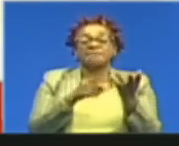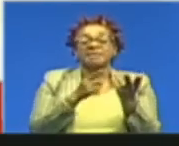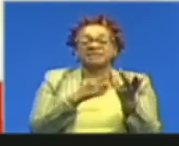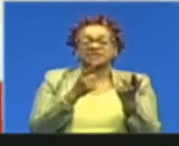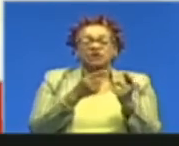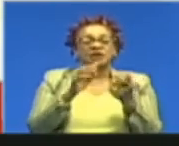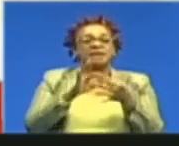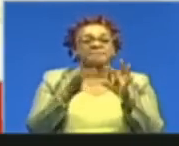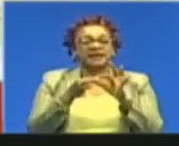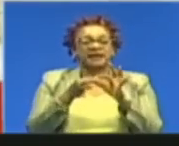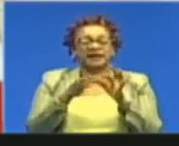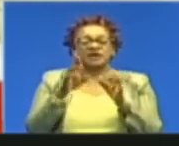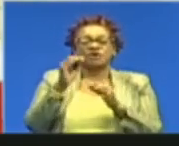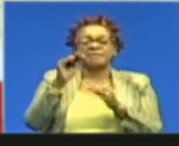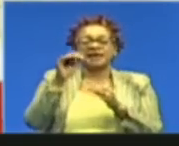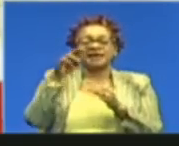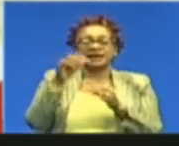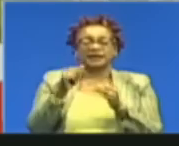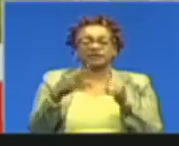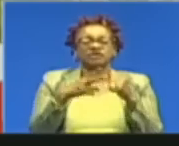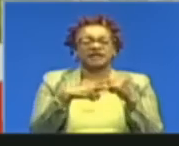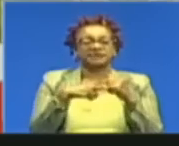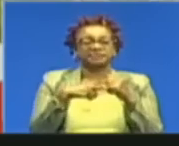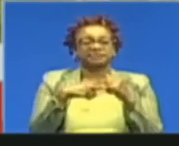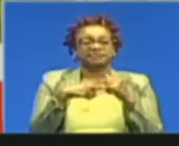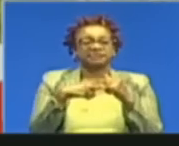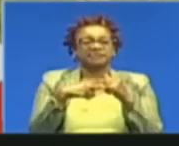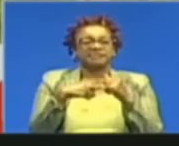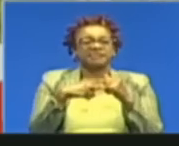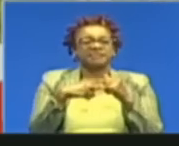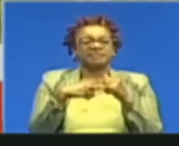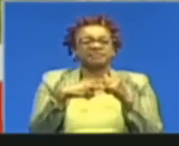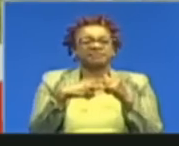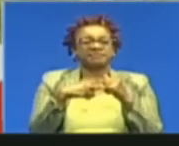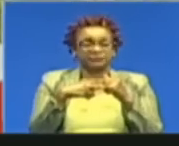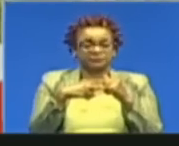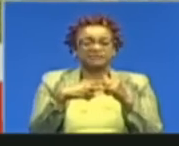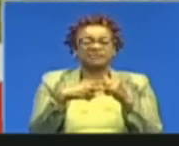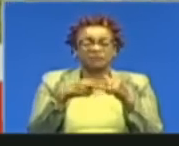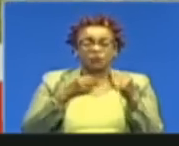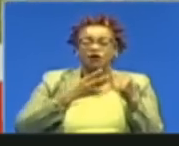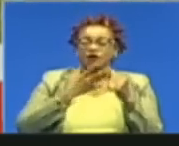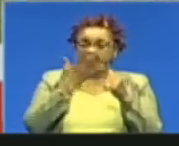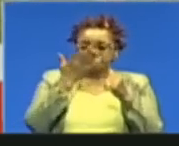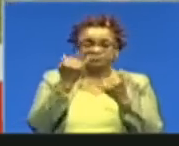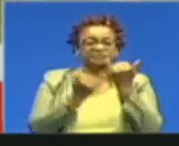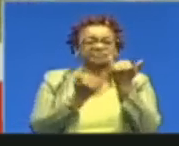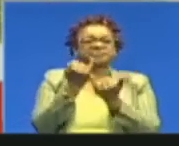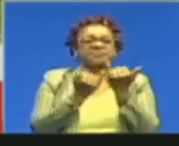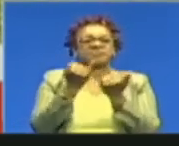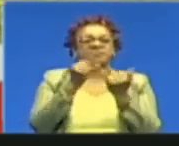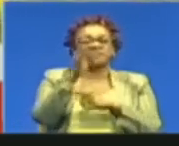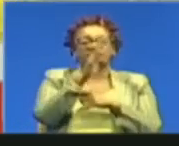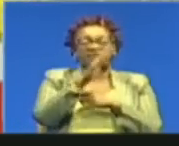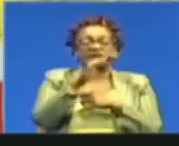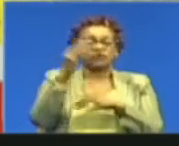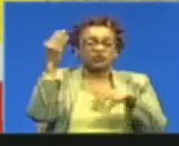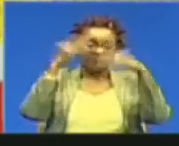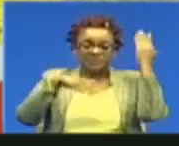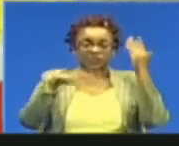Olympiad in Romania this July. It's a warm Saturday afternoon on the University of